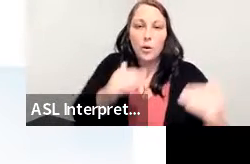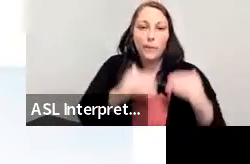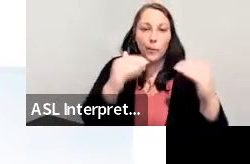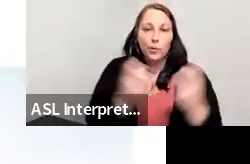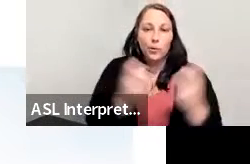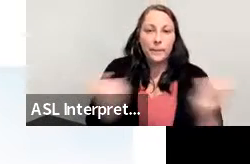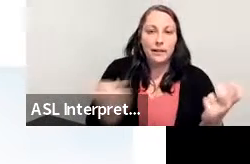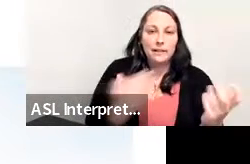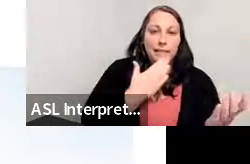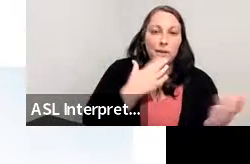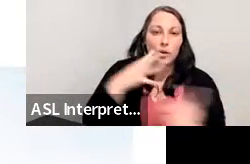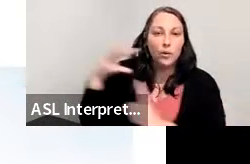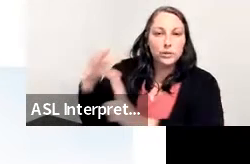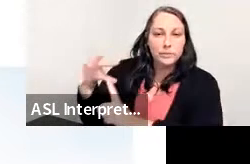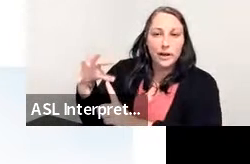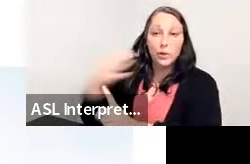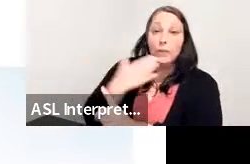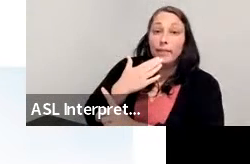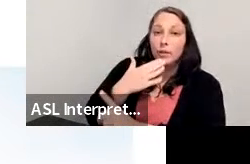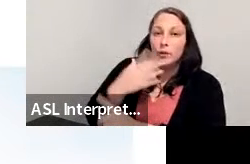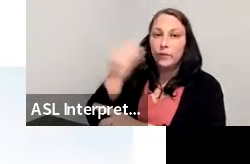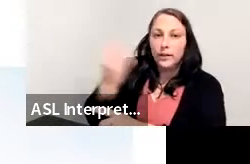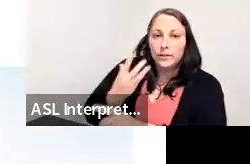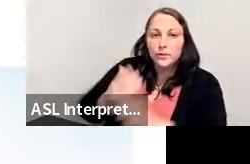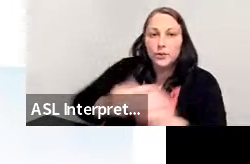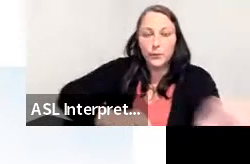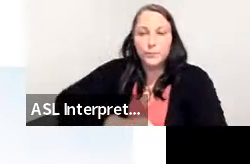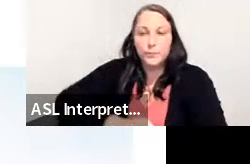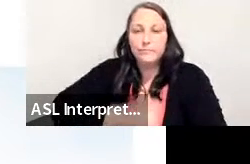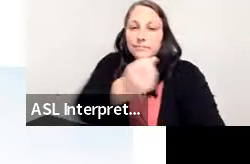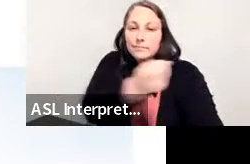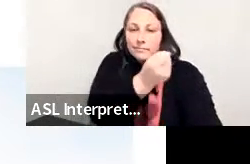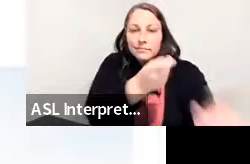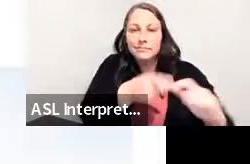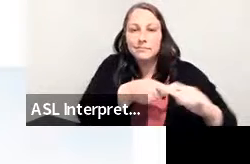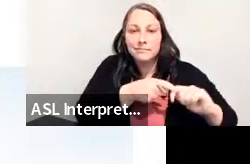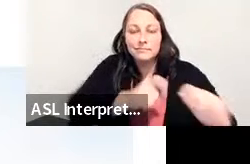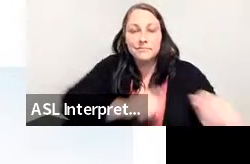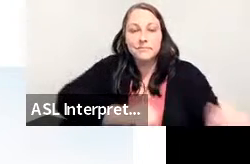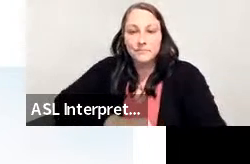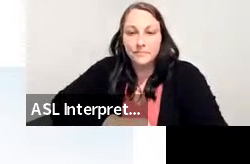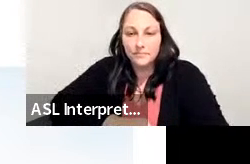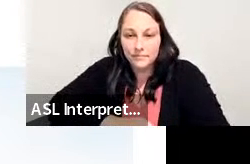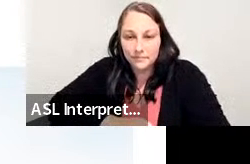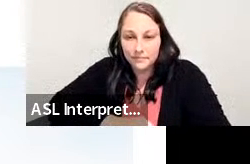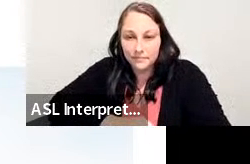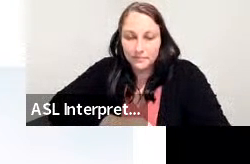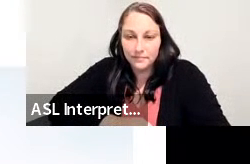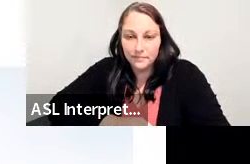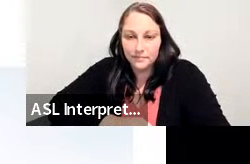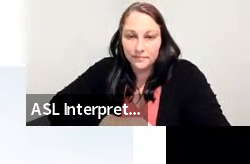much. highlight her. Thank you for giving me the Sorry. heads up on that. Continue. No, I appreciate it.